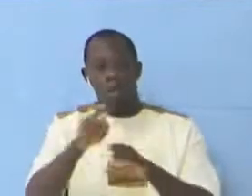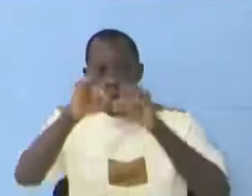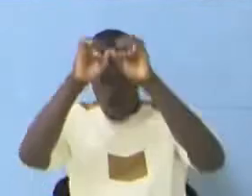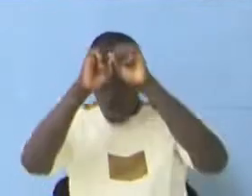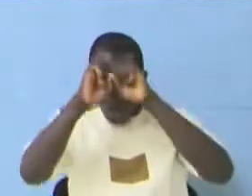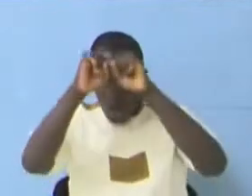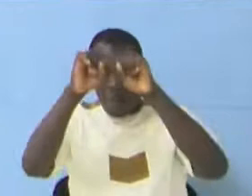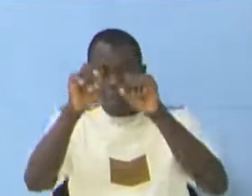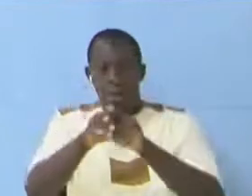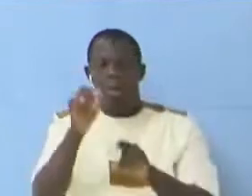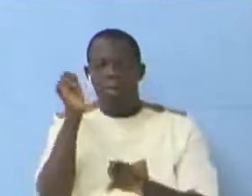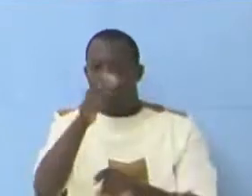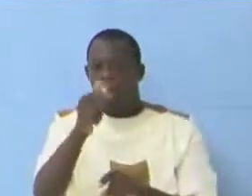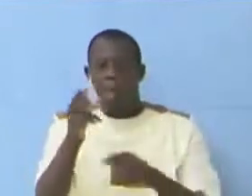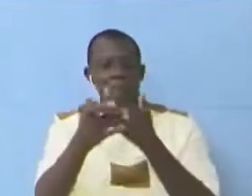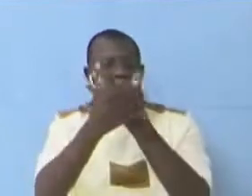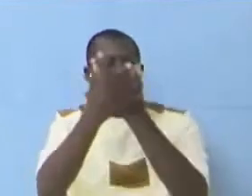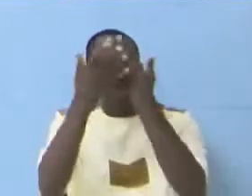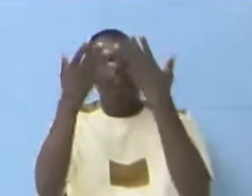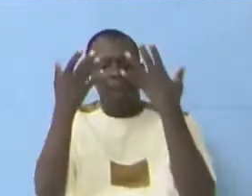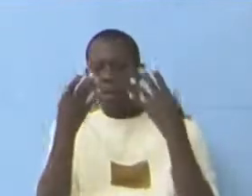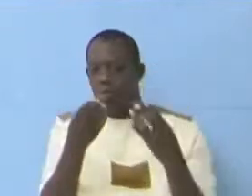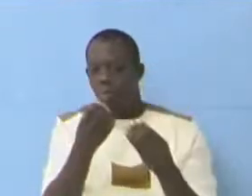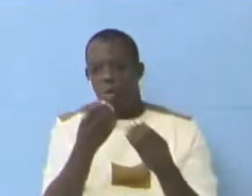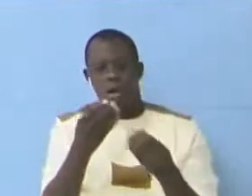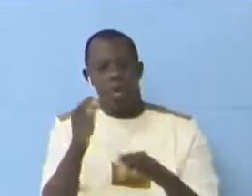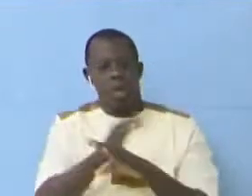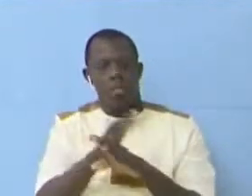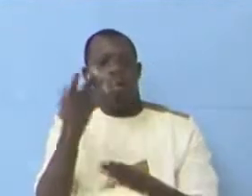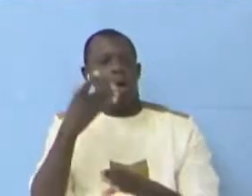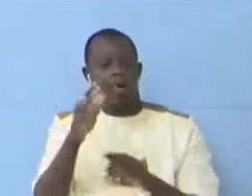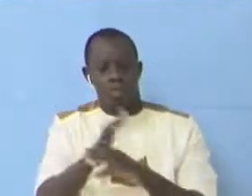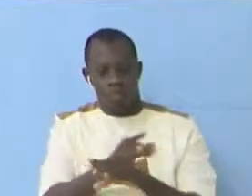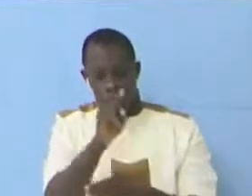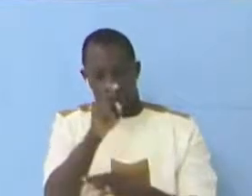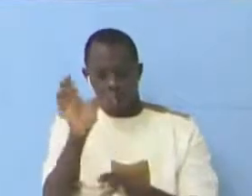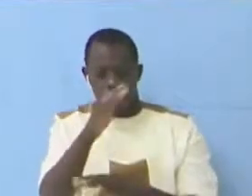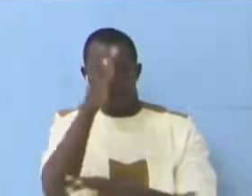As at the time you were prosecuted. Ibrahim